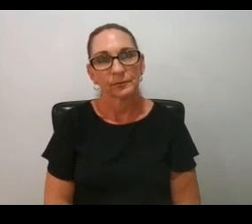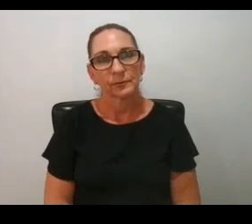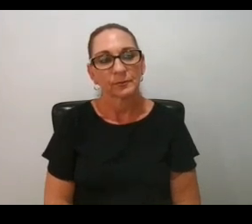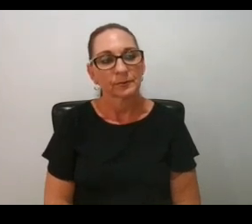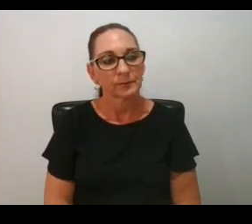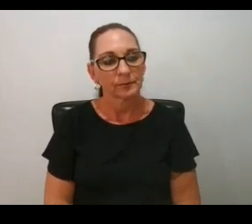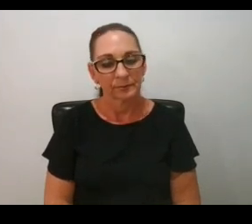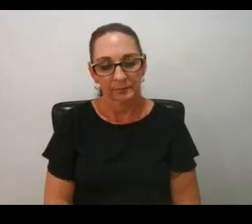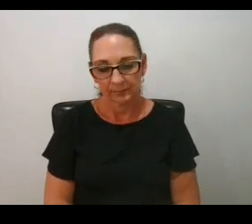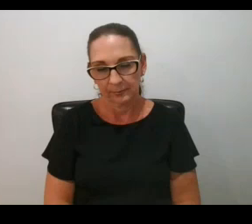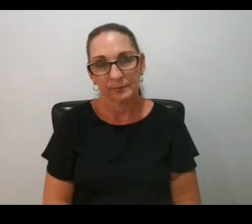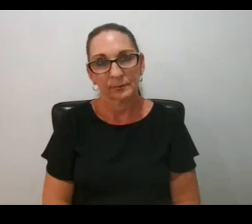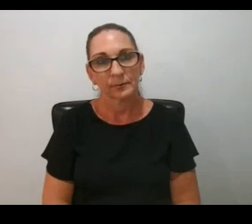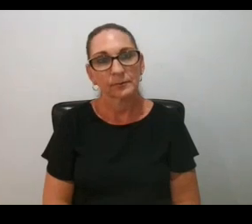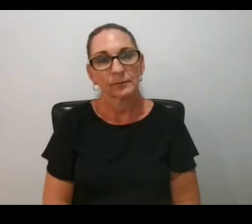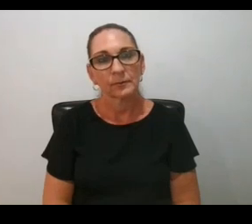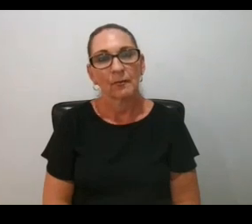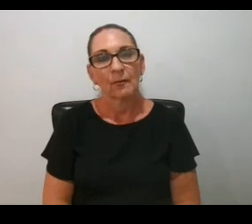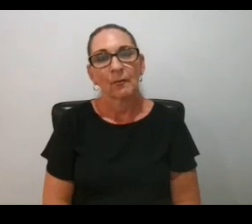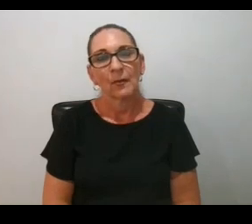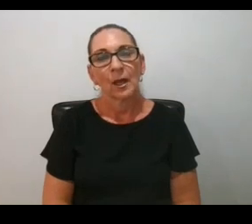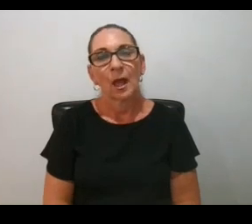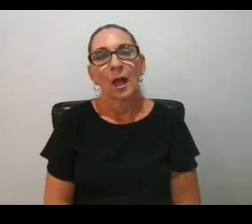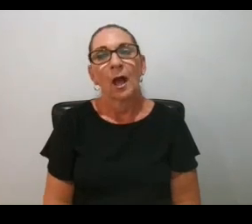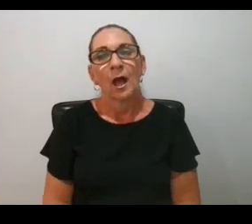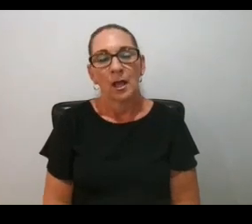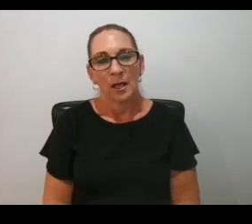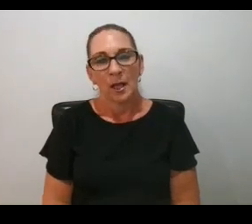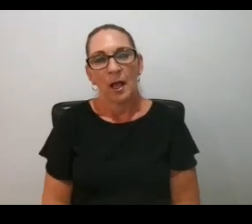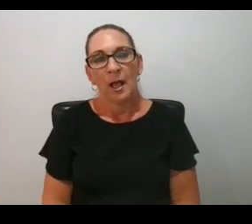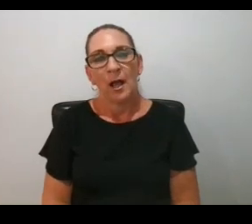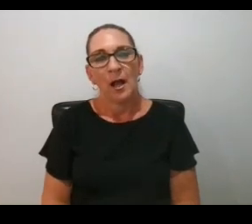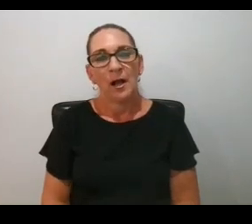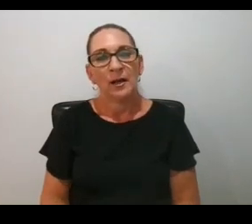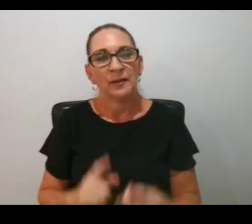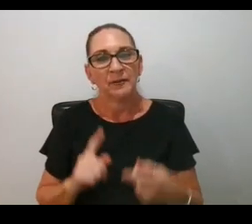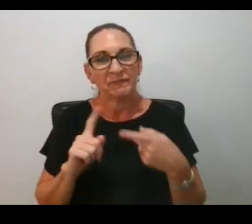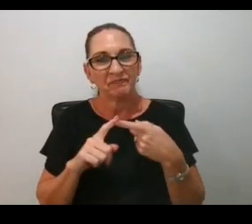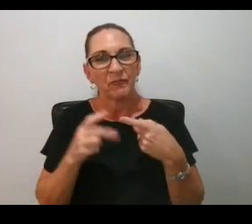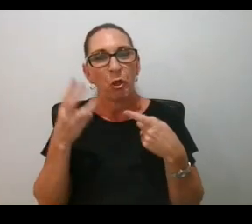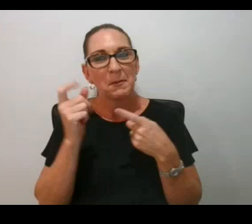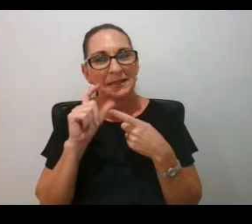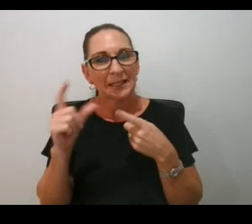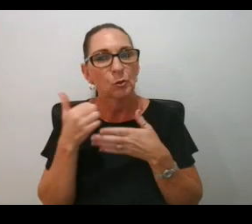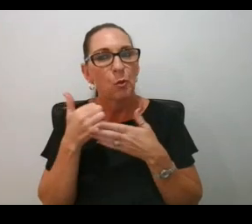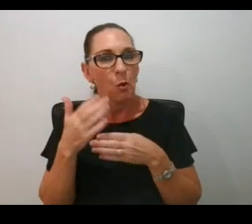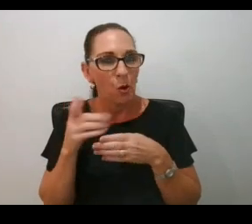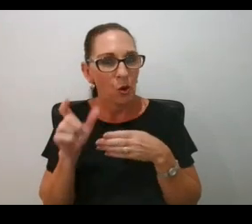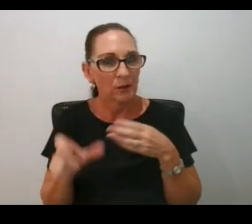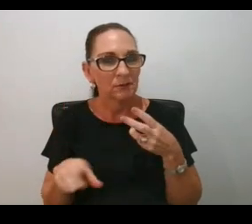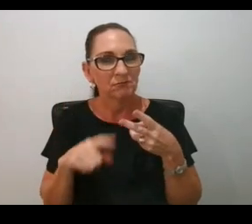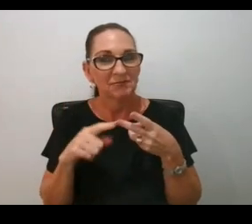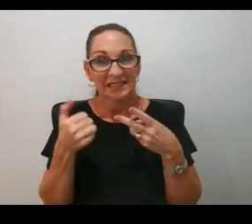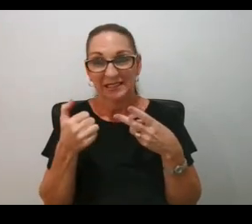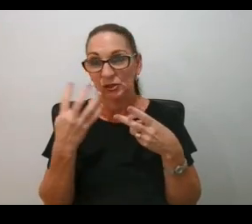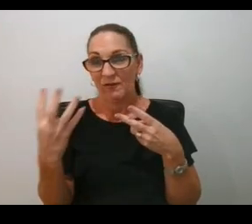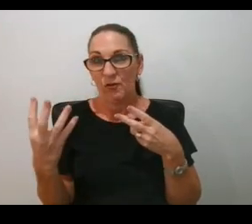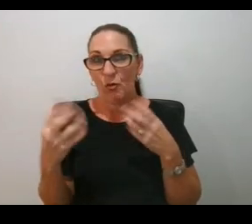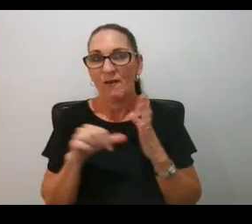And we'll just share. Okay, so we had 3% are support workers, 64% were